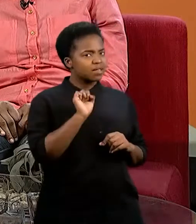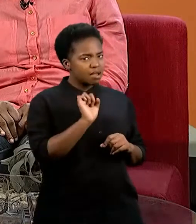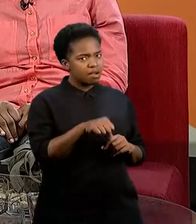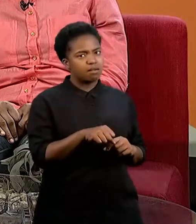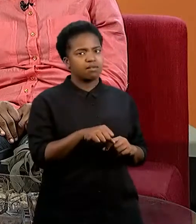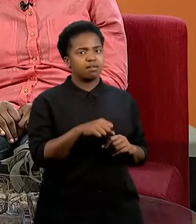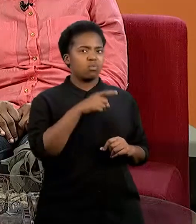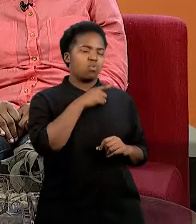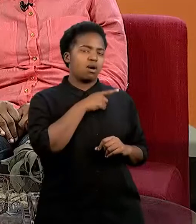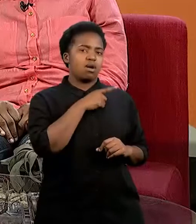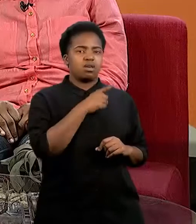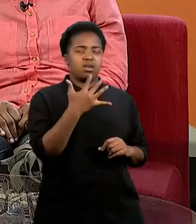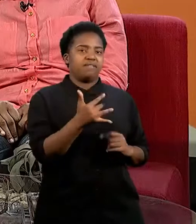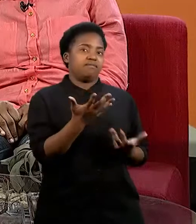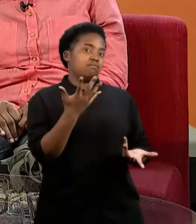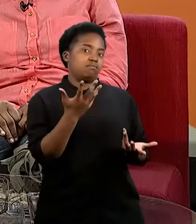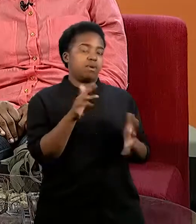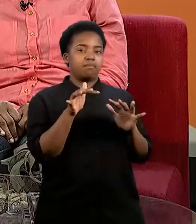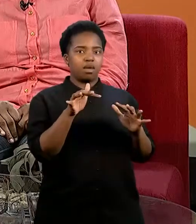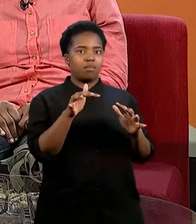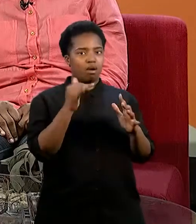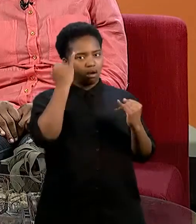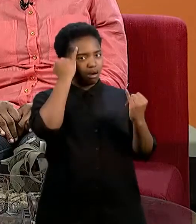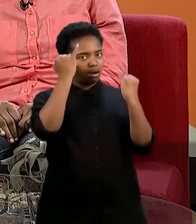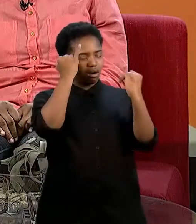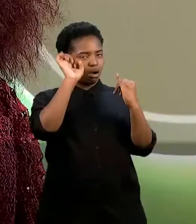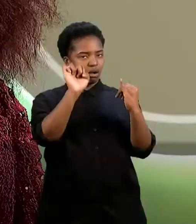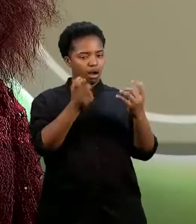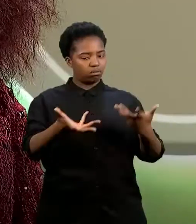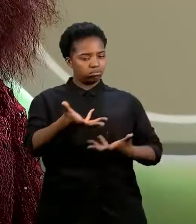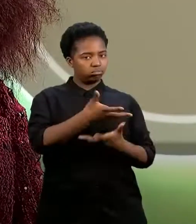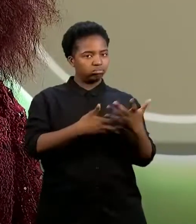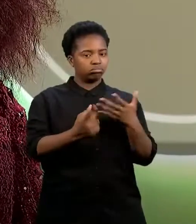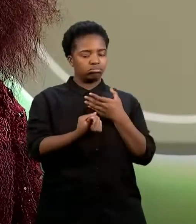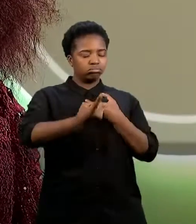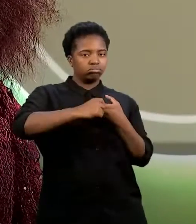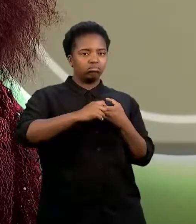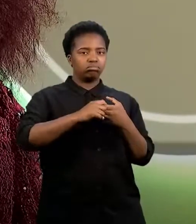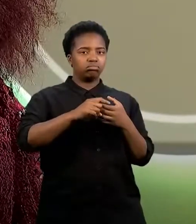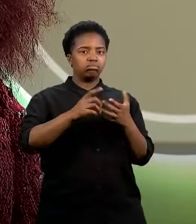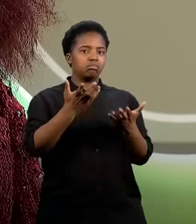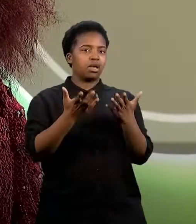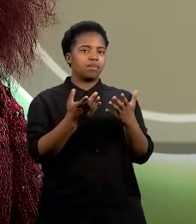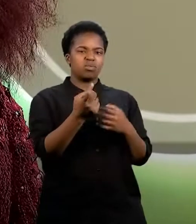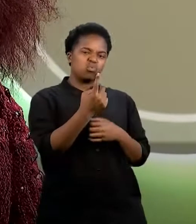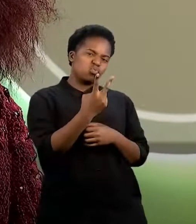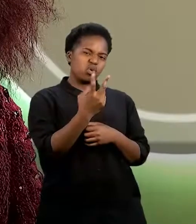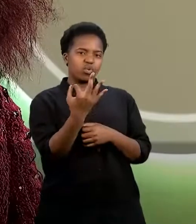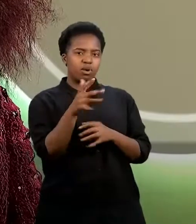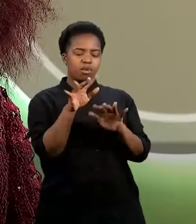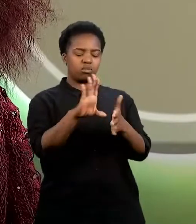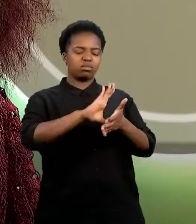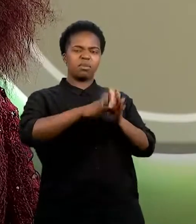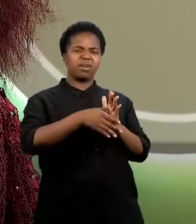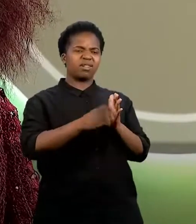like if experts were to sit together and then by including maybe two or three people with